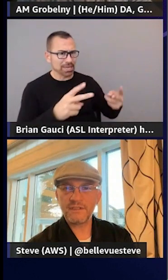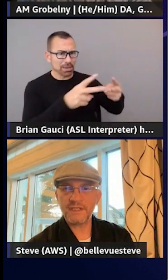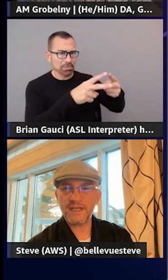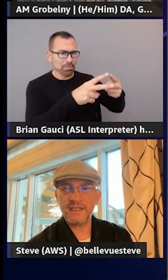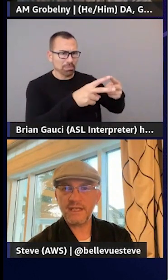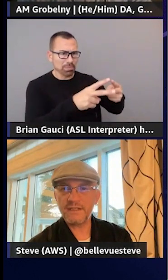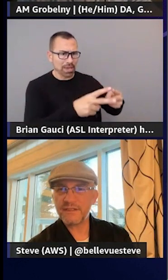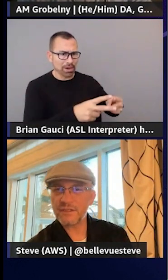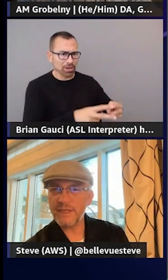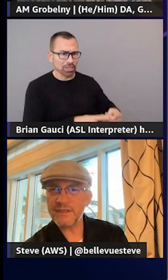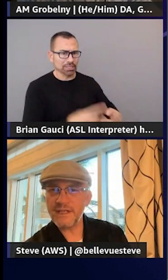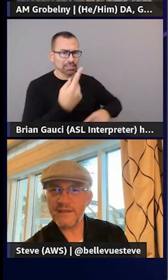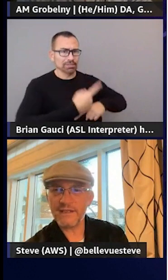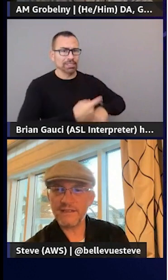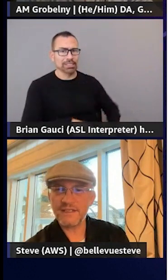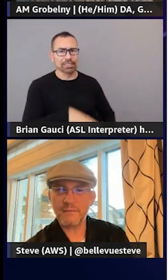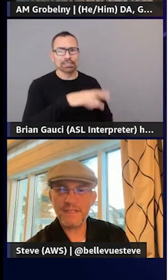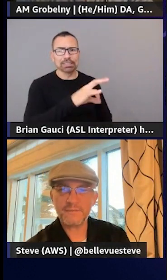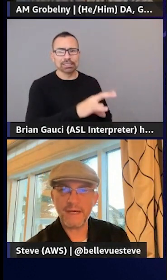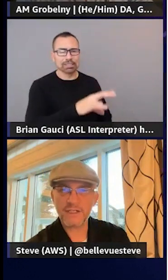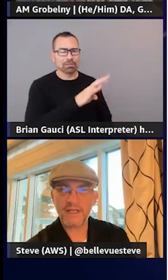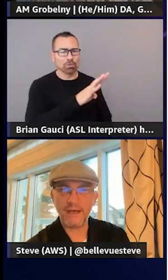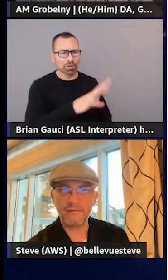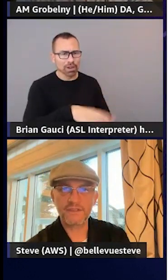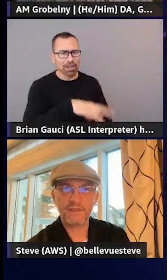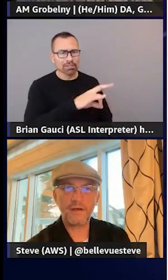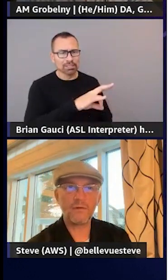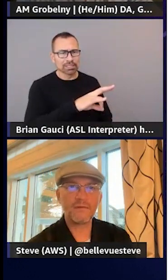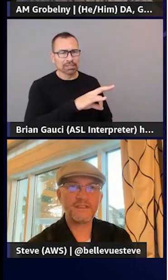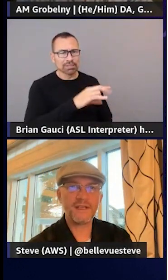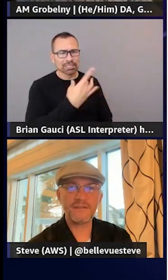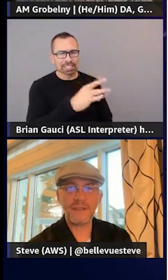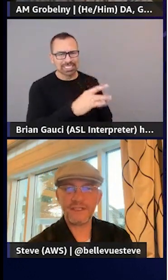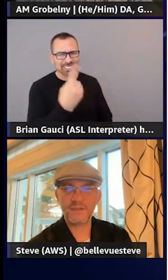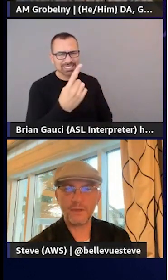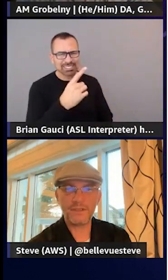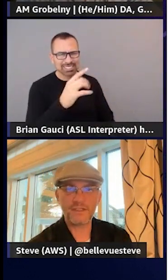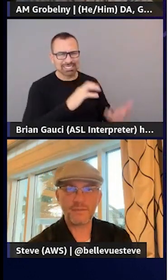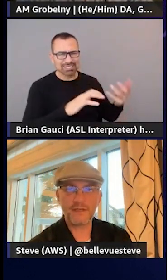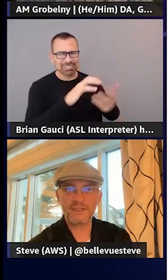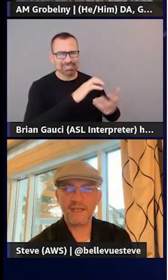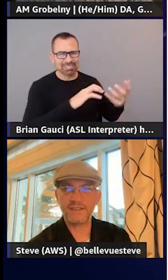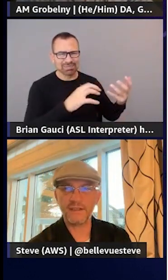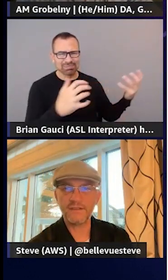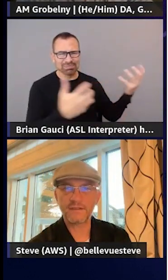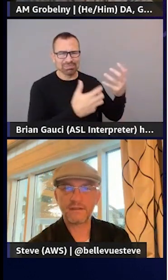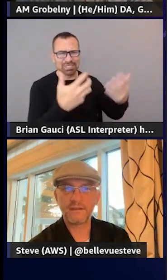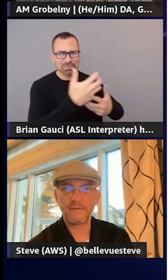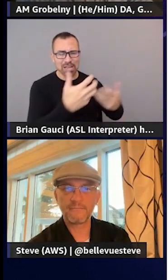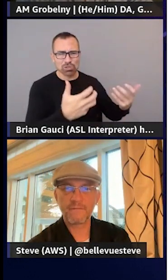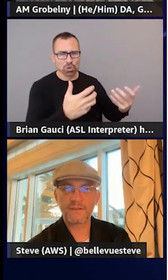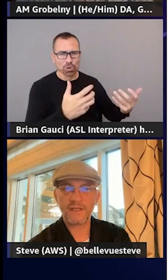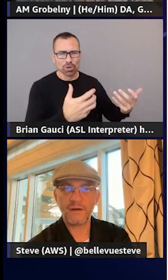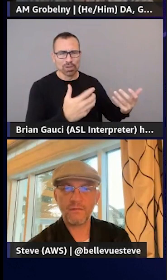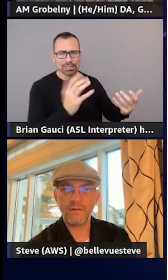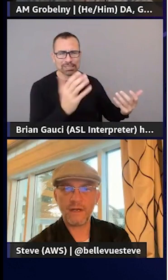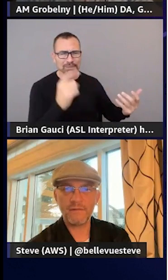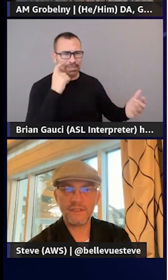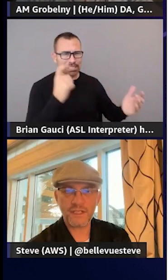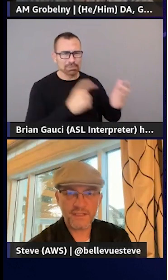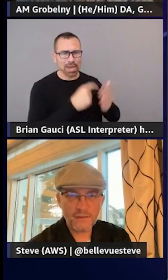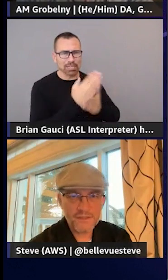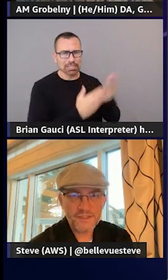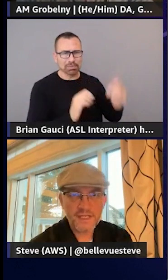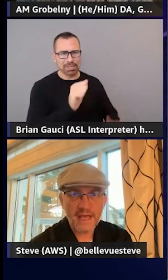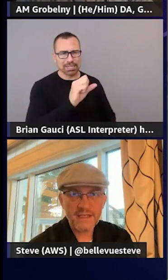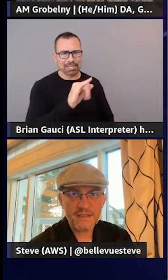700, 618s. There's something underneath that it's a mismatched count. So it sounds like it's spotted some of those casings. So what I would